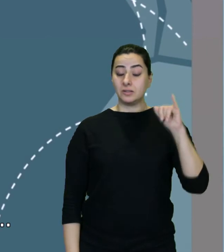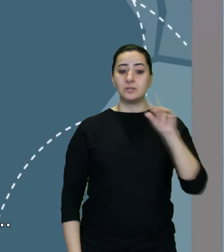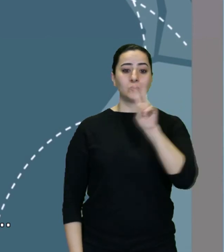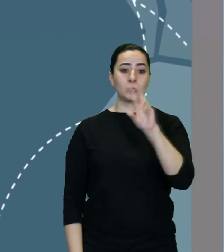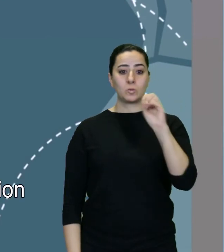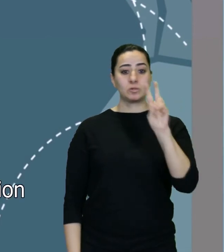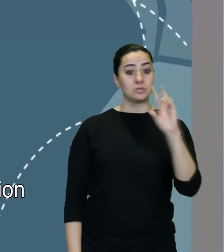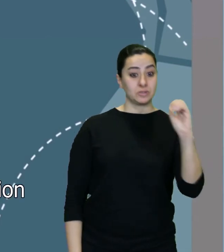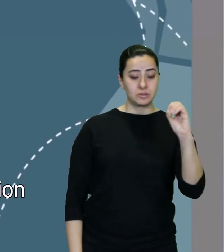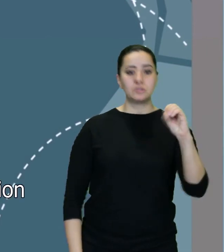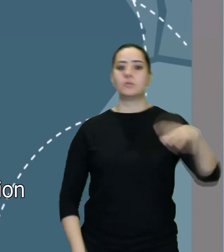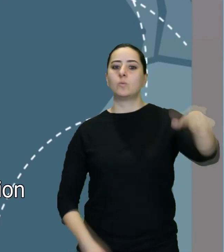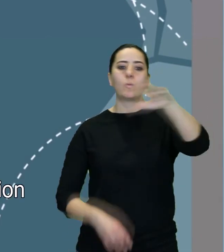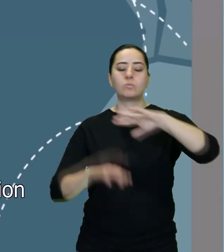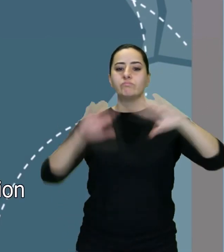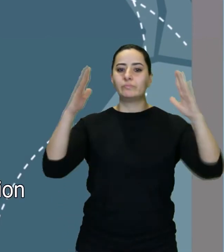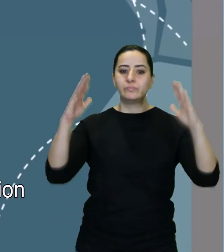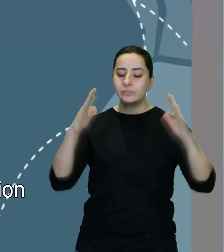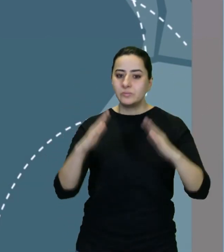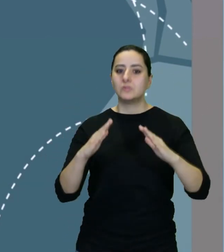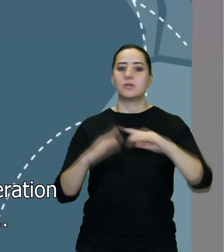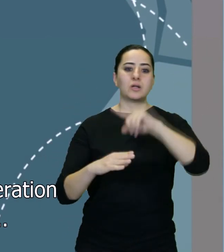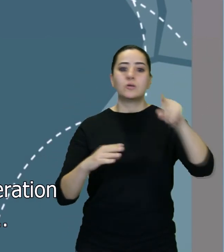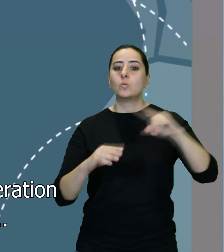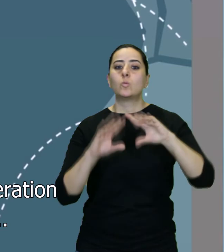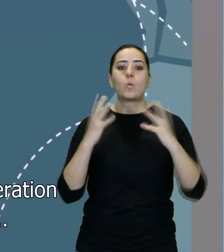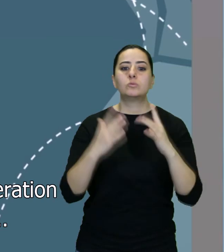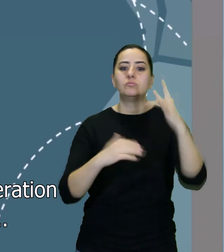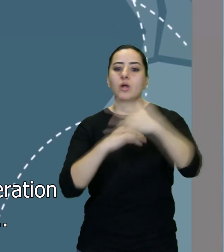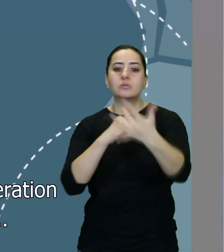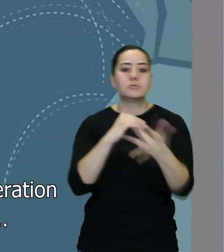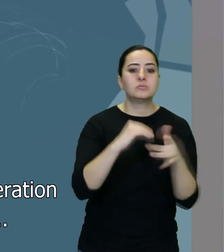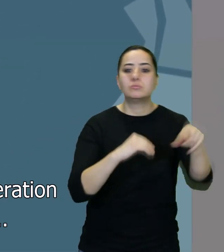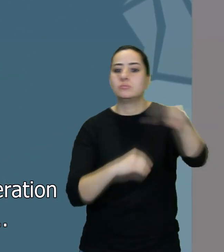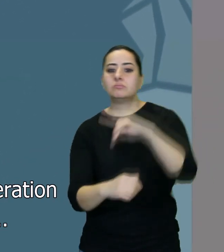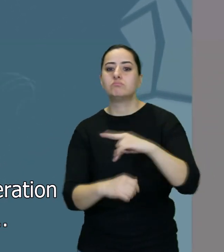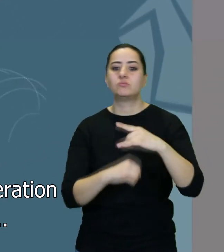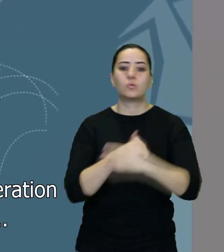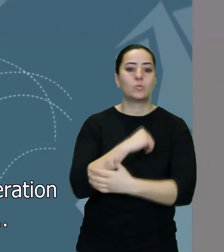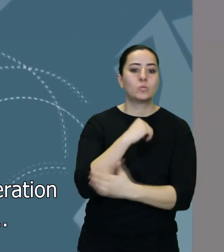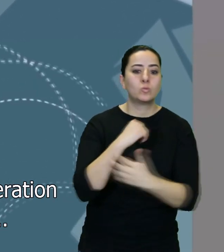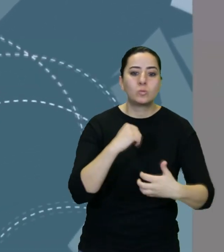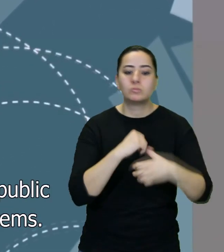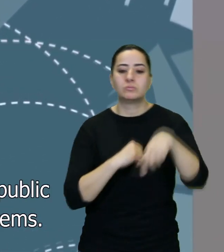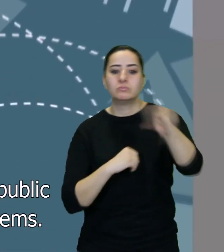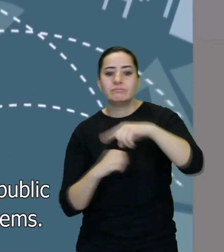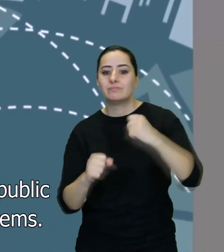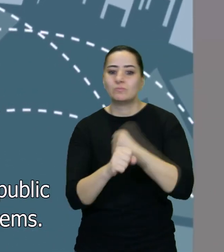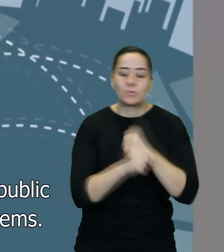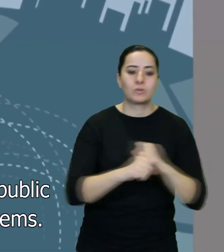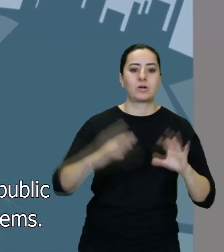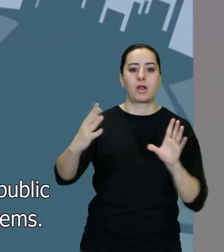increasing the number of countries with disaster risk reduction strategies, increasing international cooperation to developing countries,